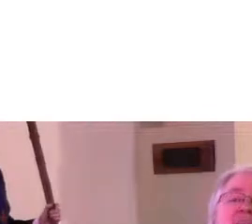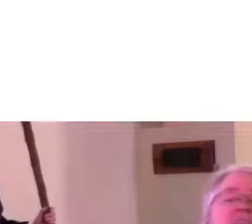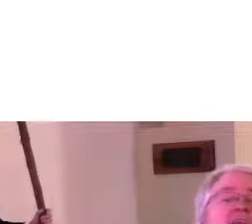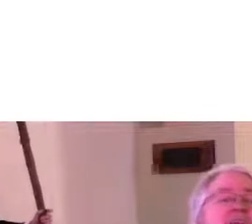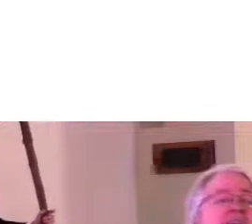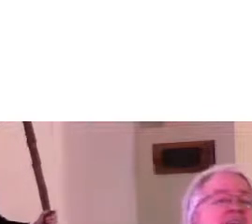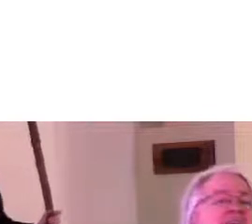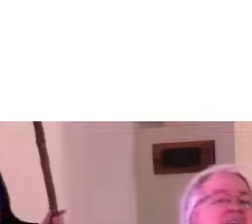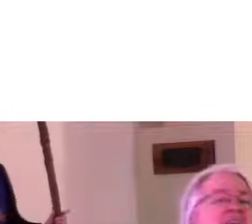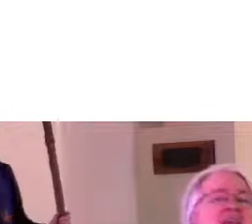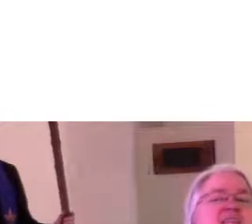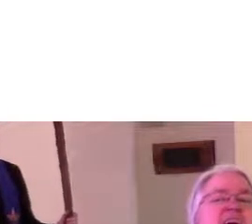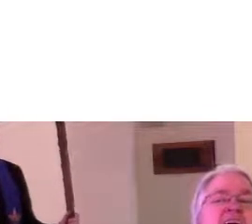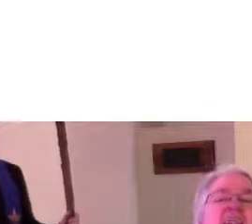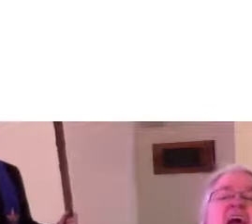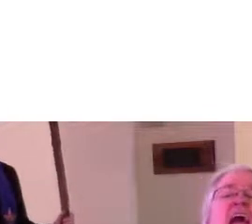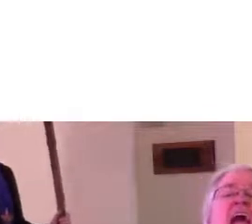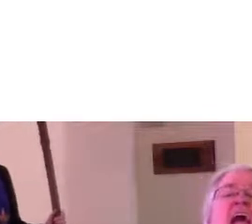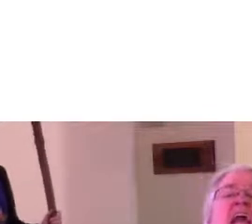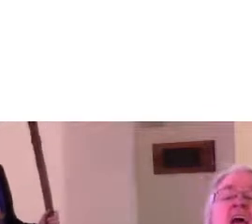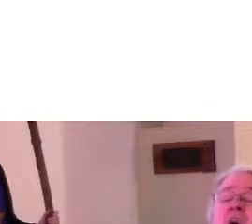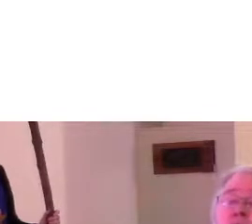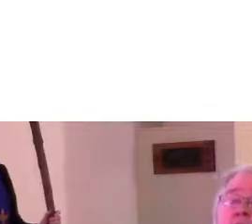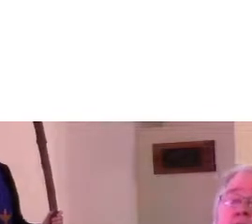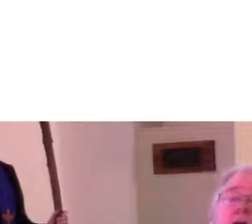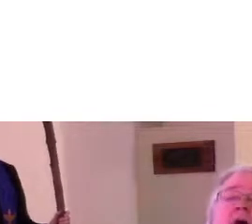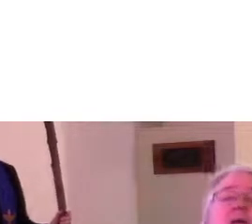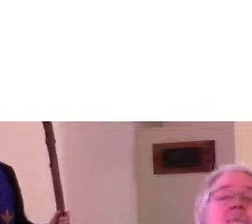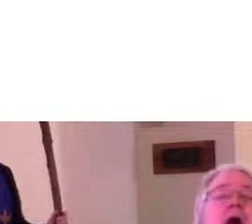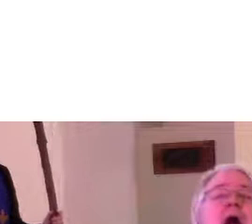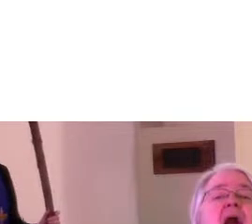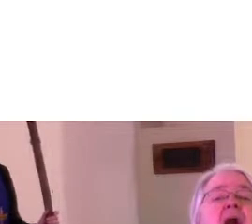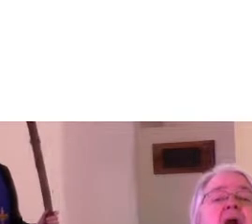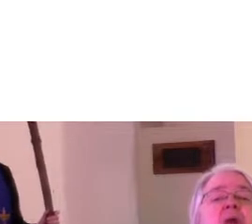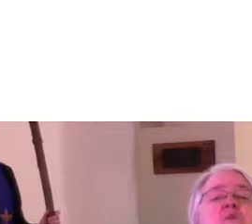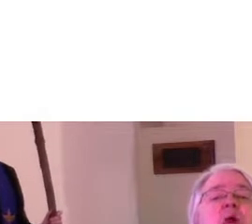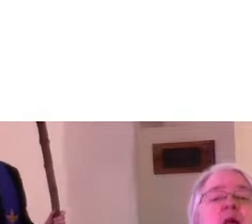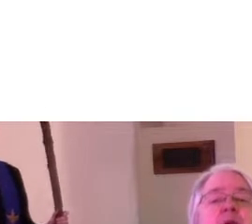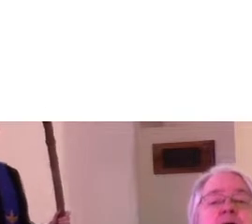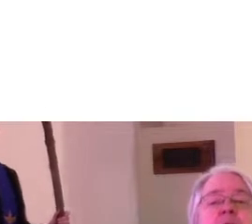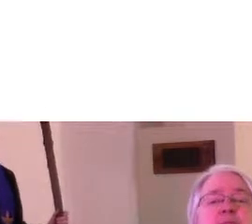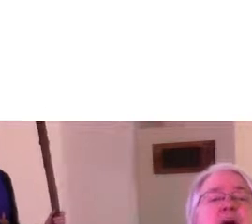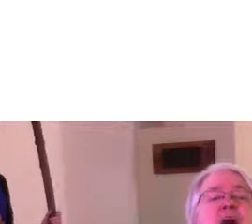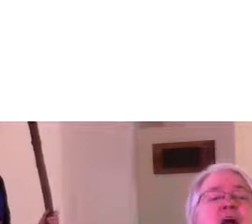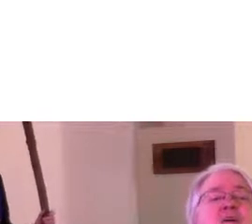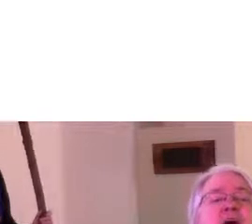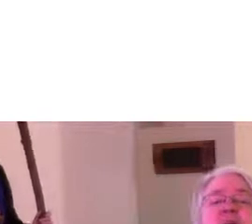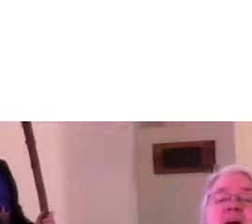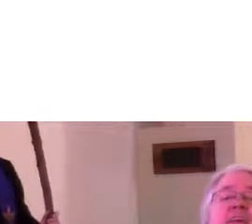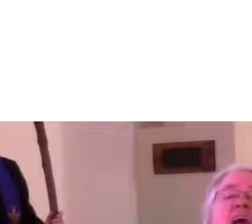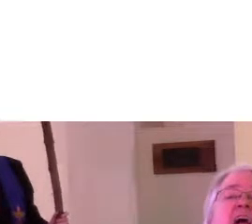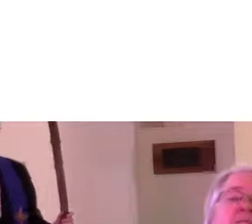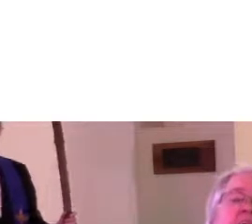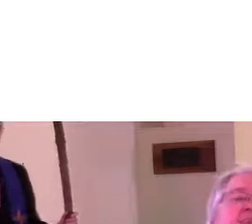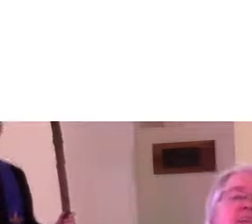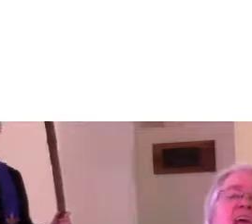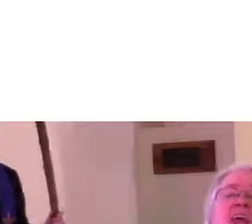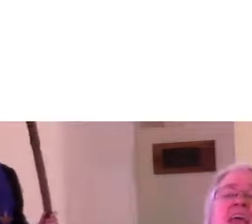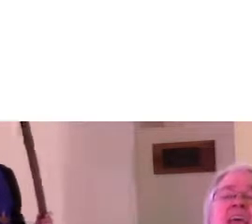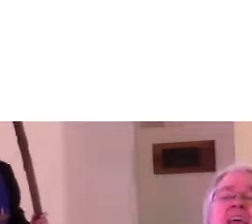be singing in that land where I'm bound, where I'm bound. There'll